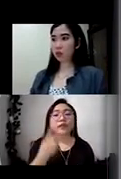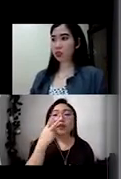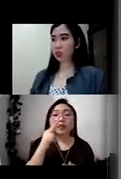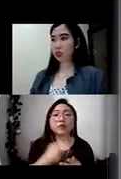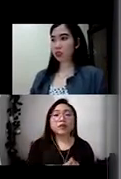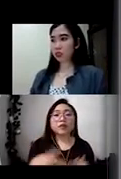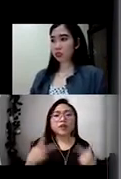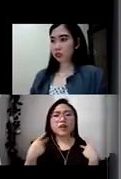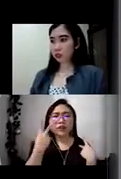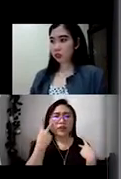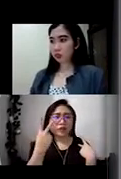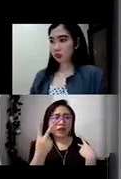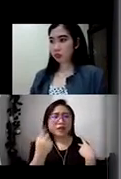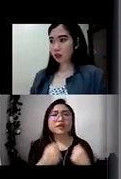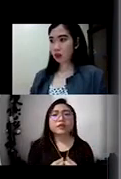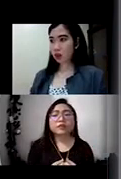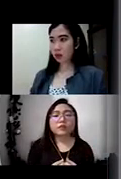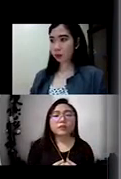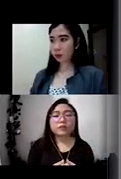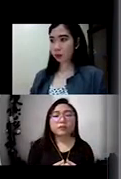have noticed,